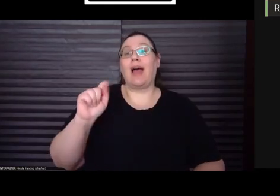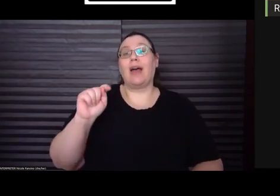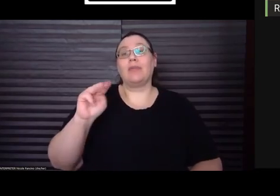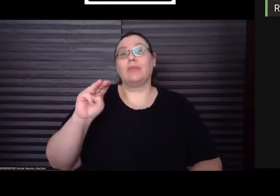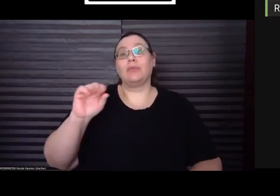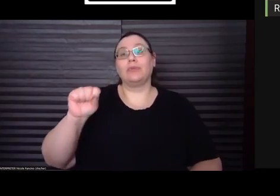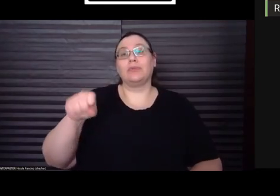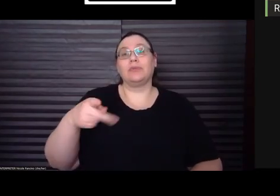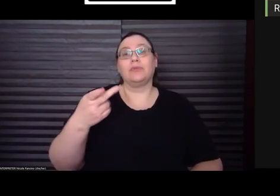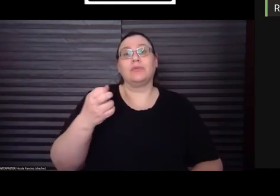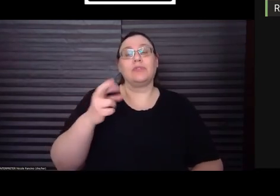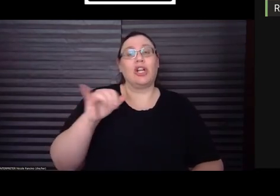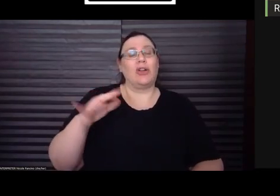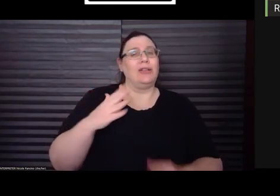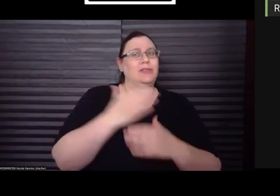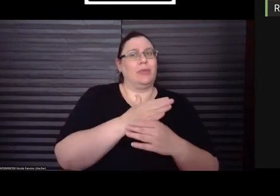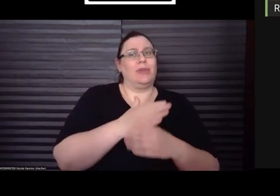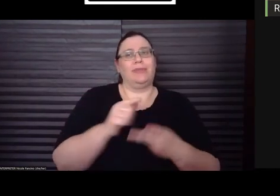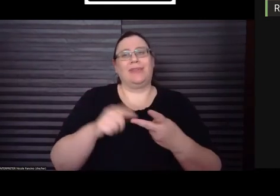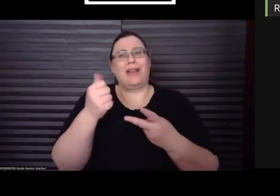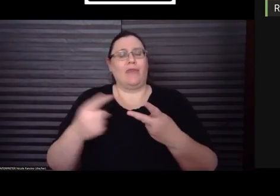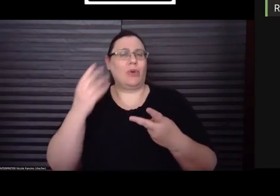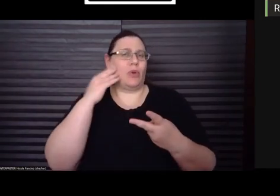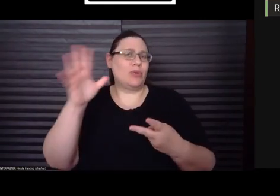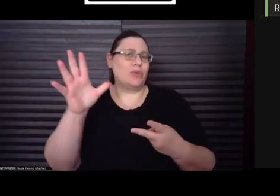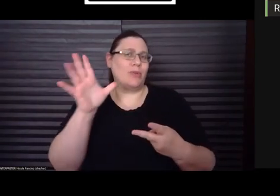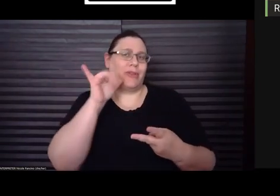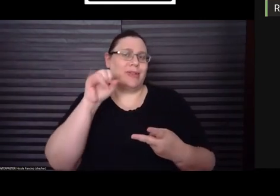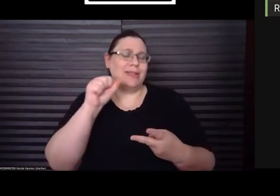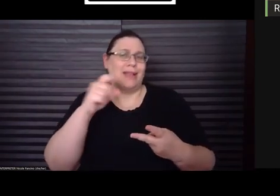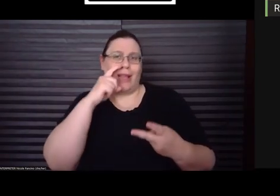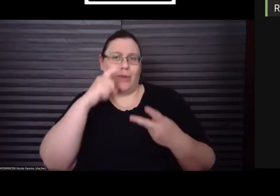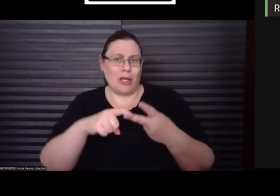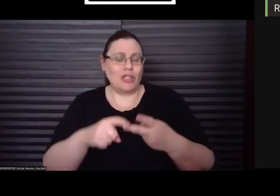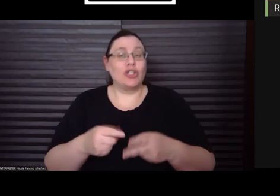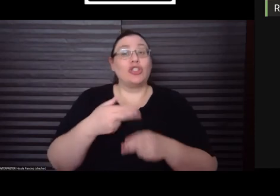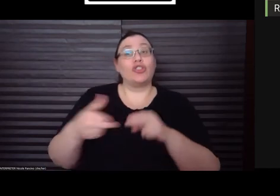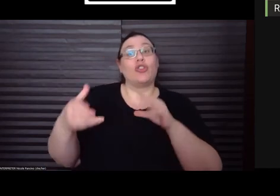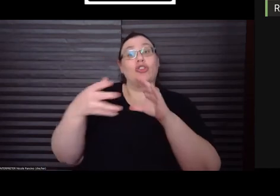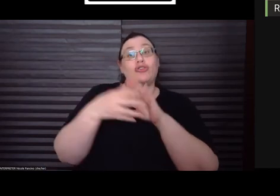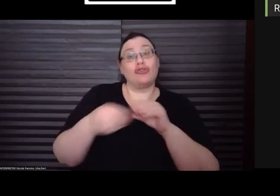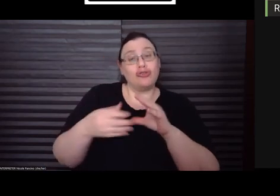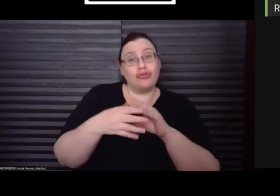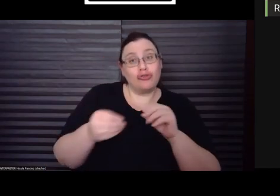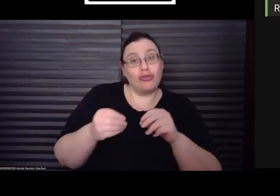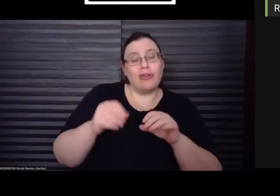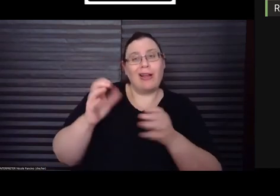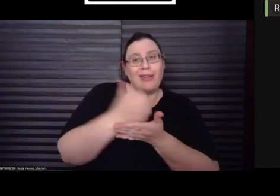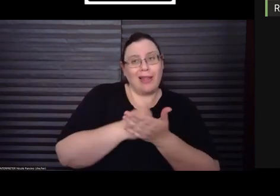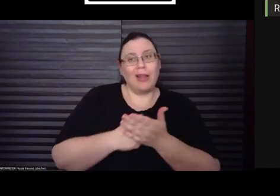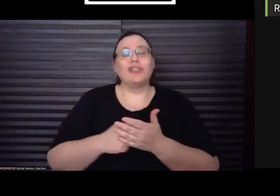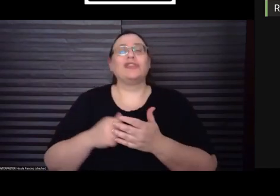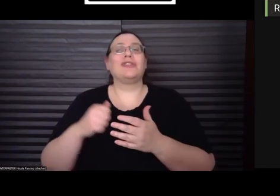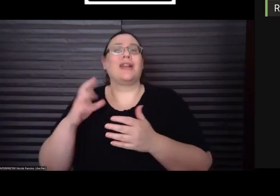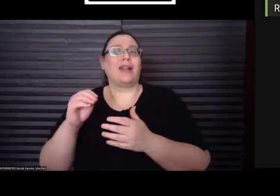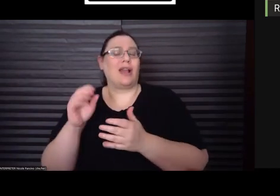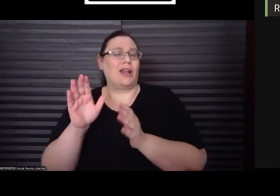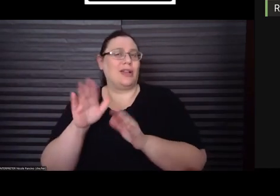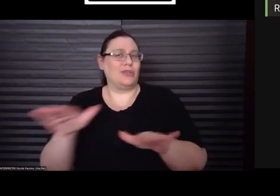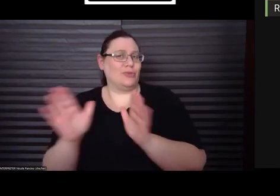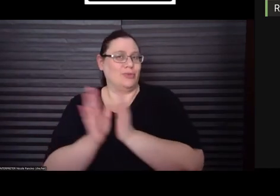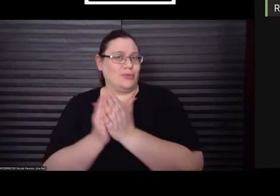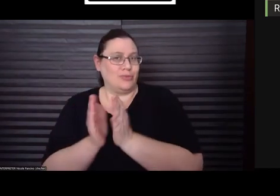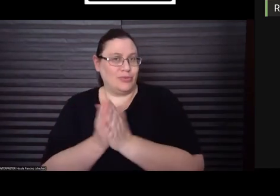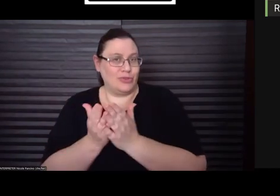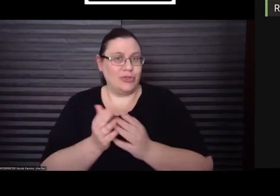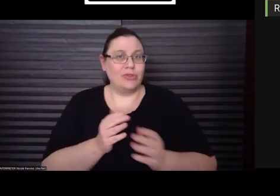Disturbances and Everyone Knows Your Mother is a Witch, a short story collection and an essay collection and a novel for children. Ruth